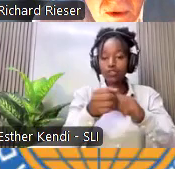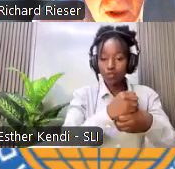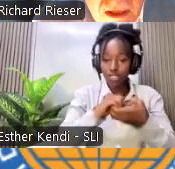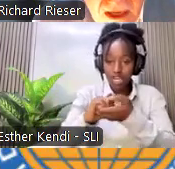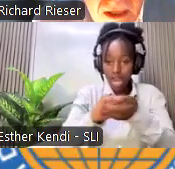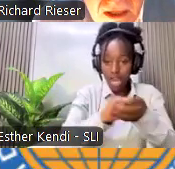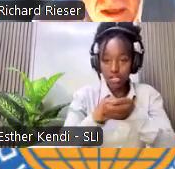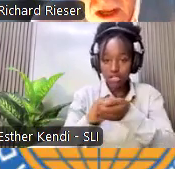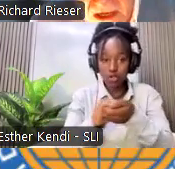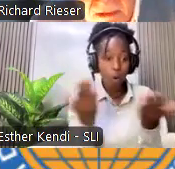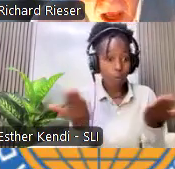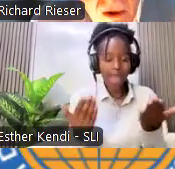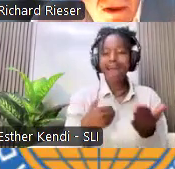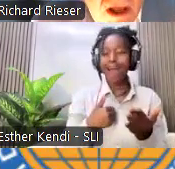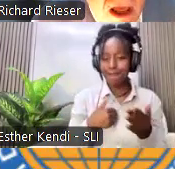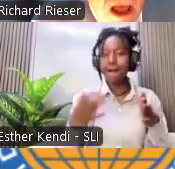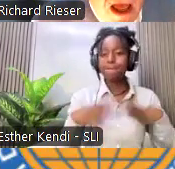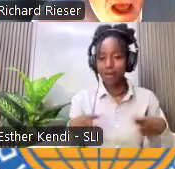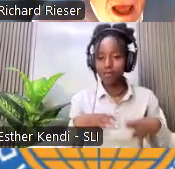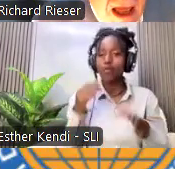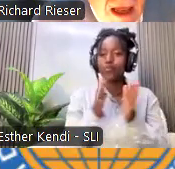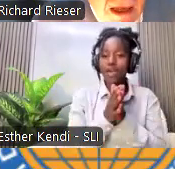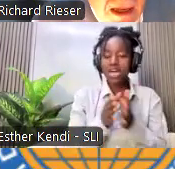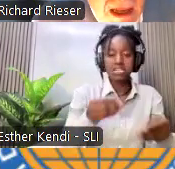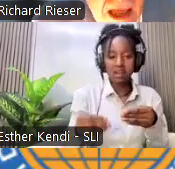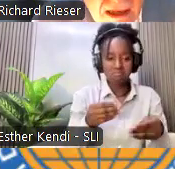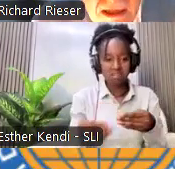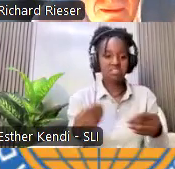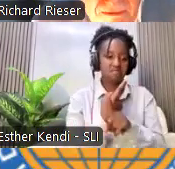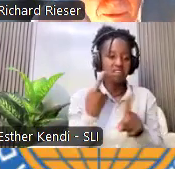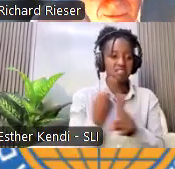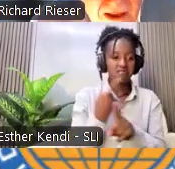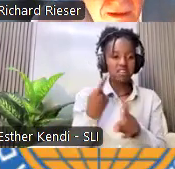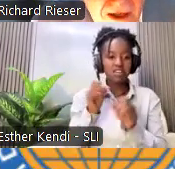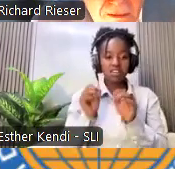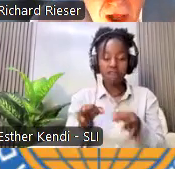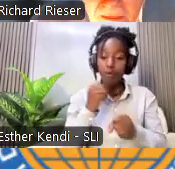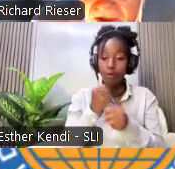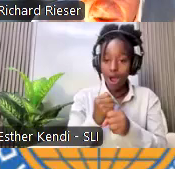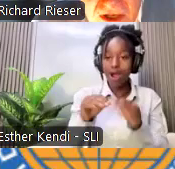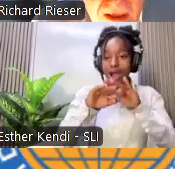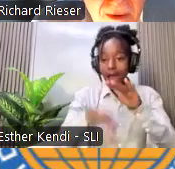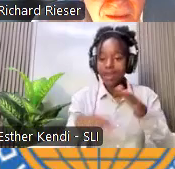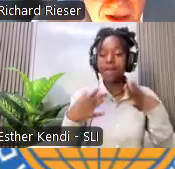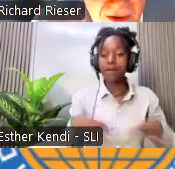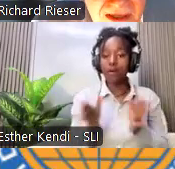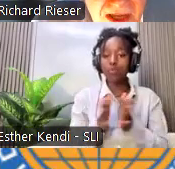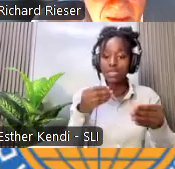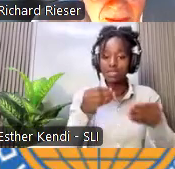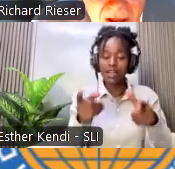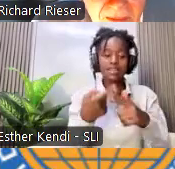disabled people's organizations, DPOs. And the fundamental purpose was to